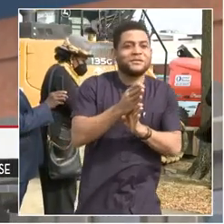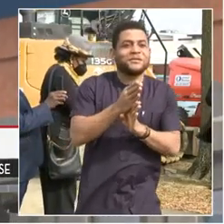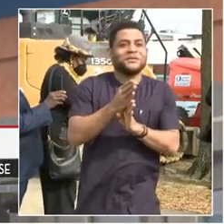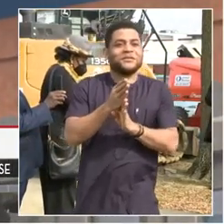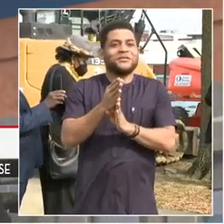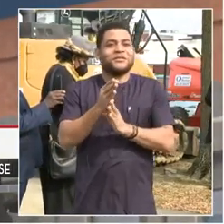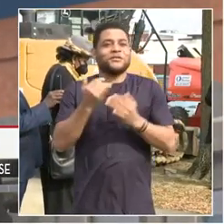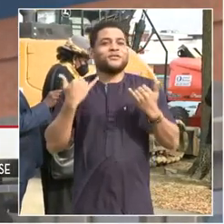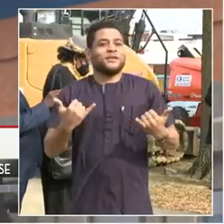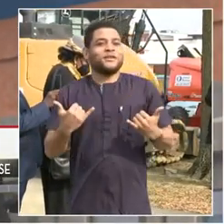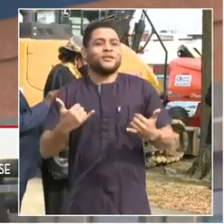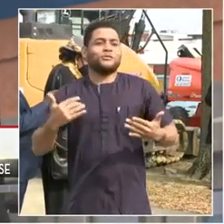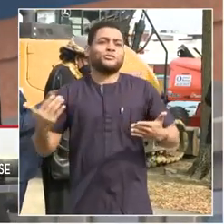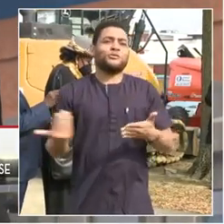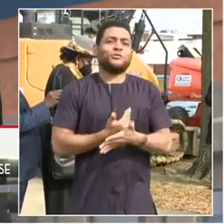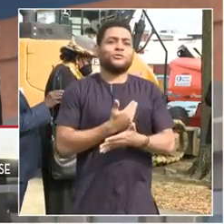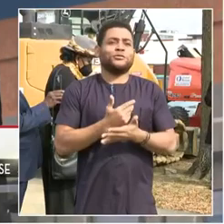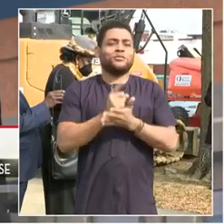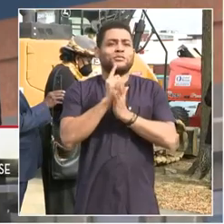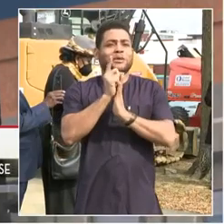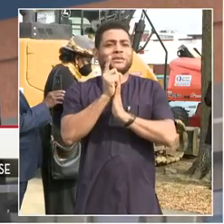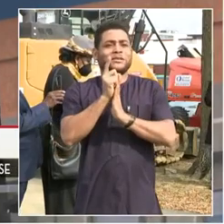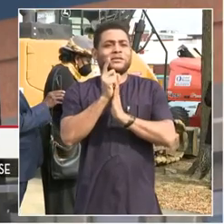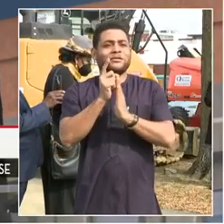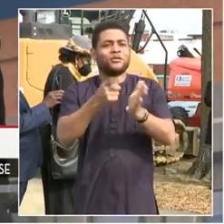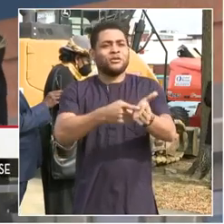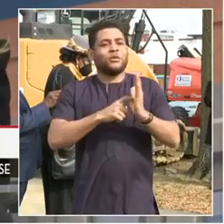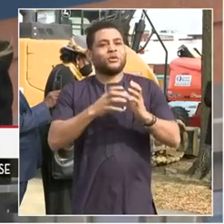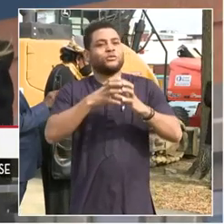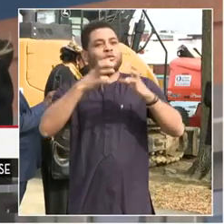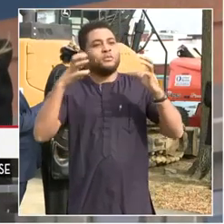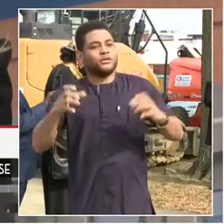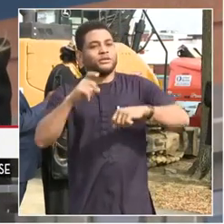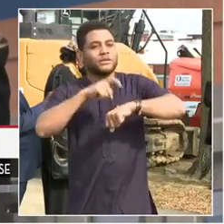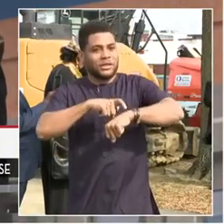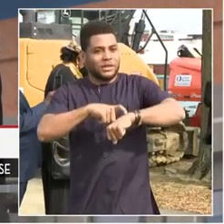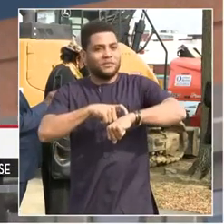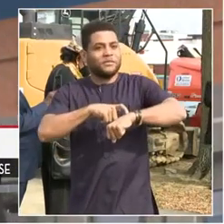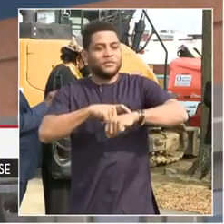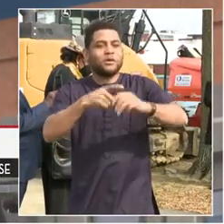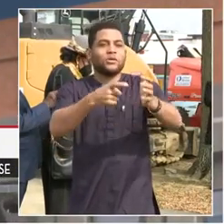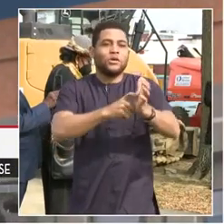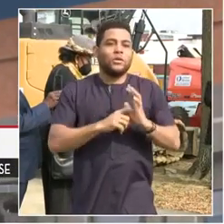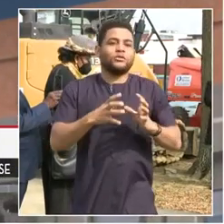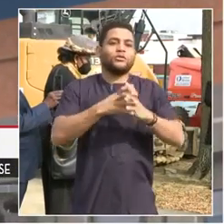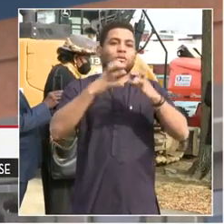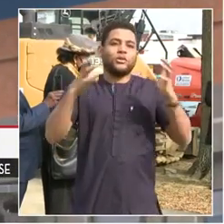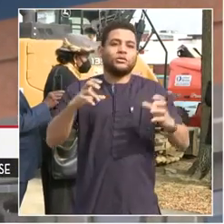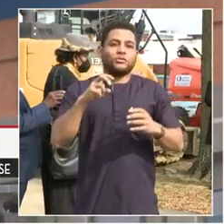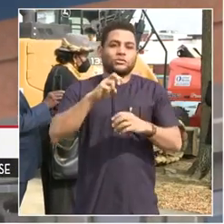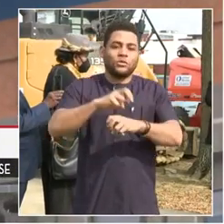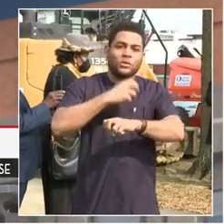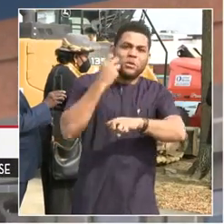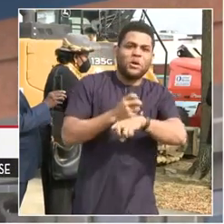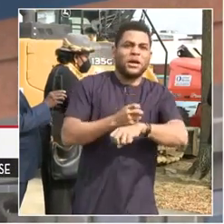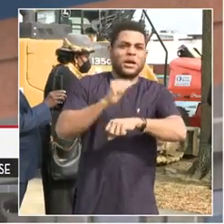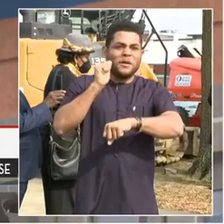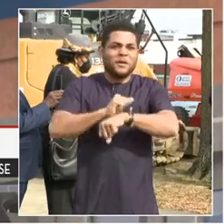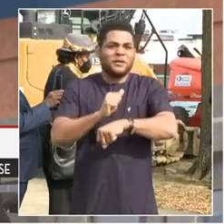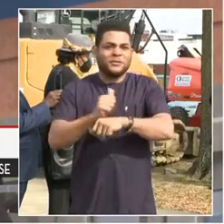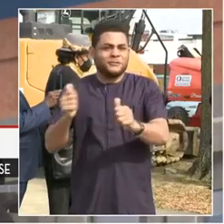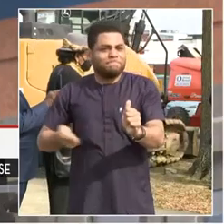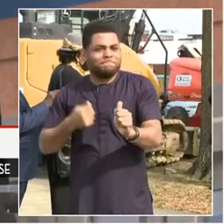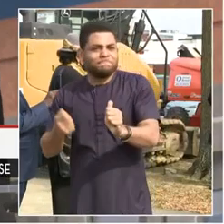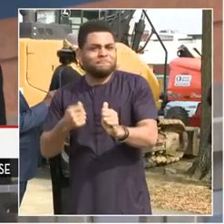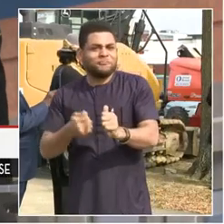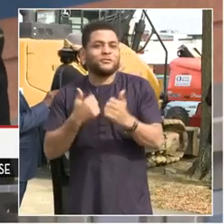taken significant time, dedication, and the hard work of many individuals to get us where we are today. It is super exciting to